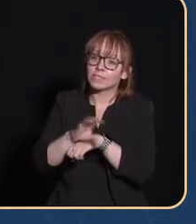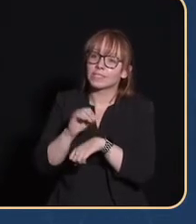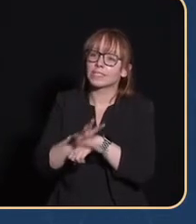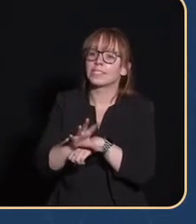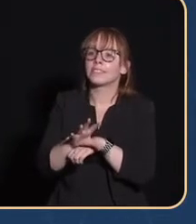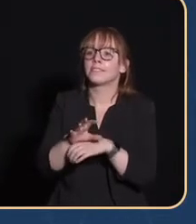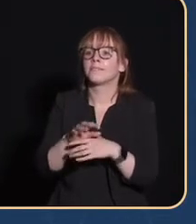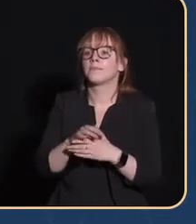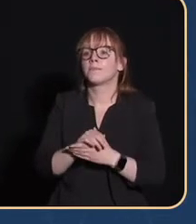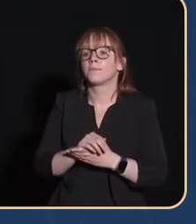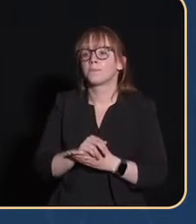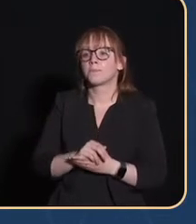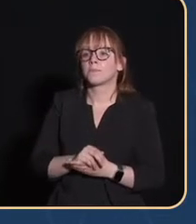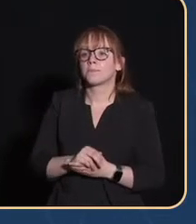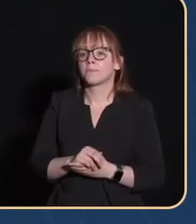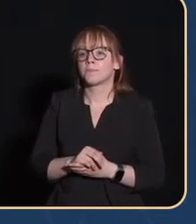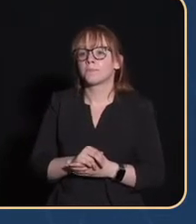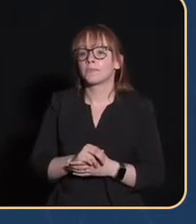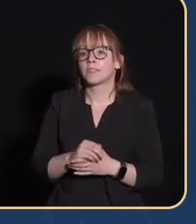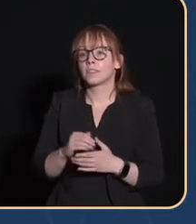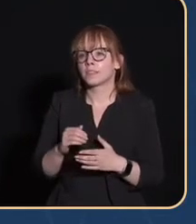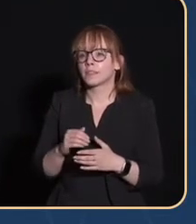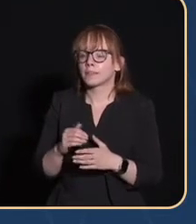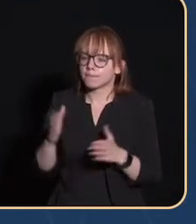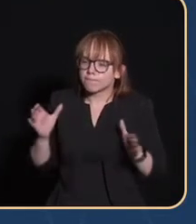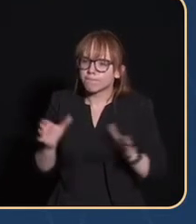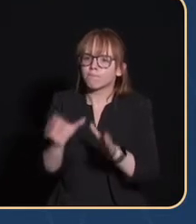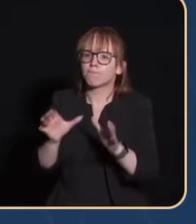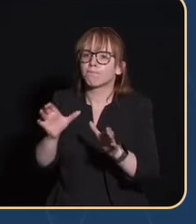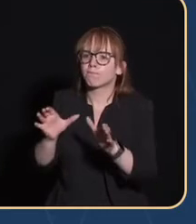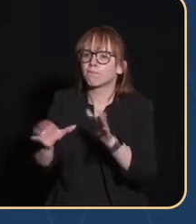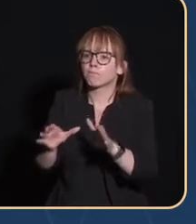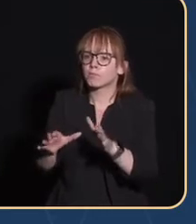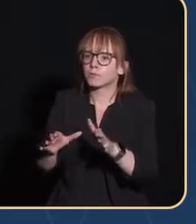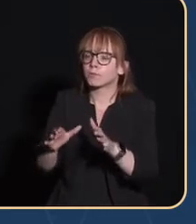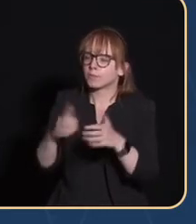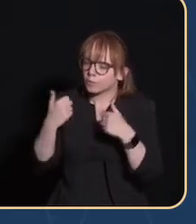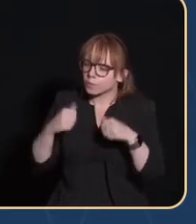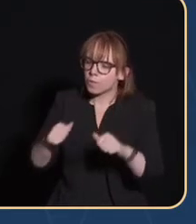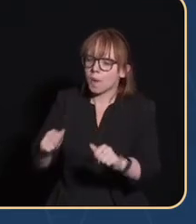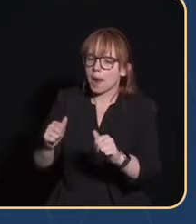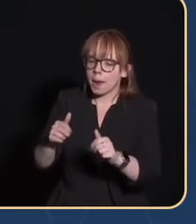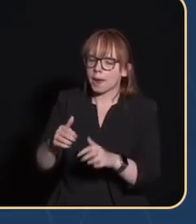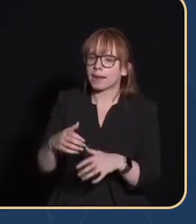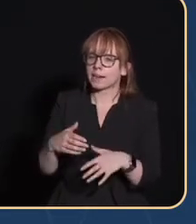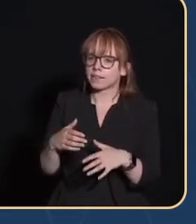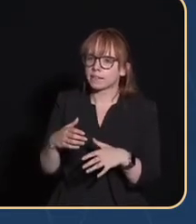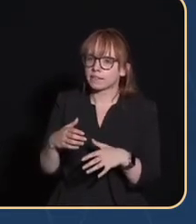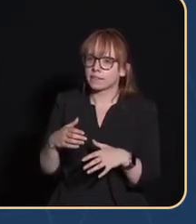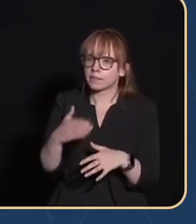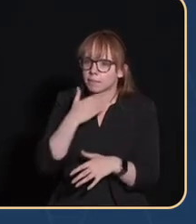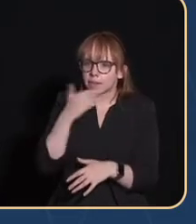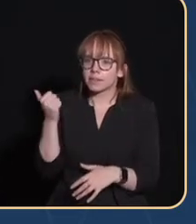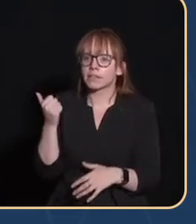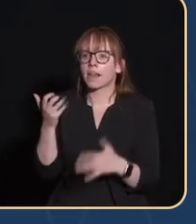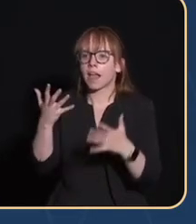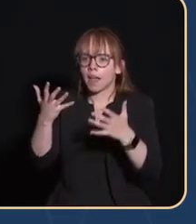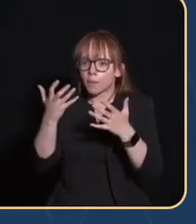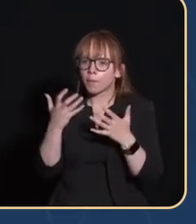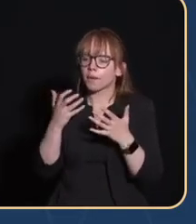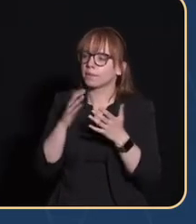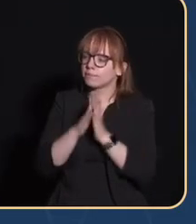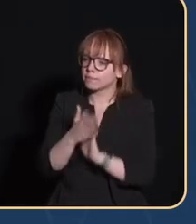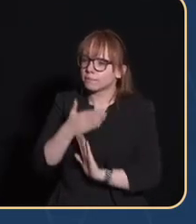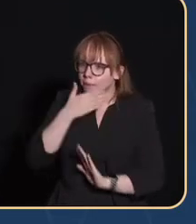Lewis and Tremetta Pellyford, pushed me to do better with my life. I wanted to audit the system. I wanted to